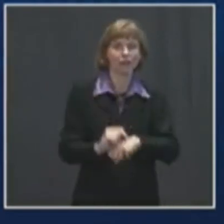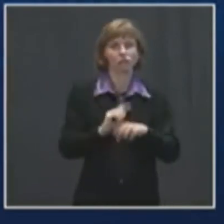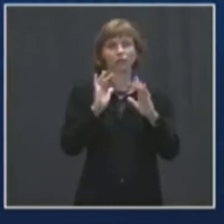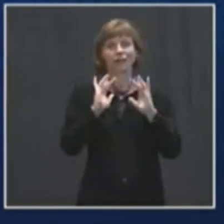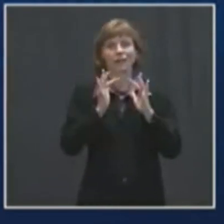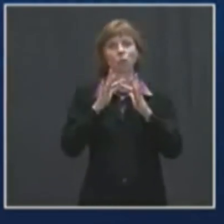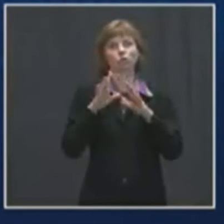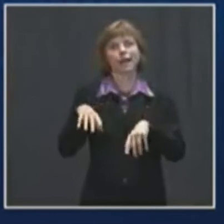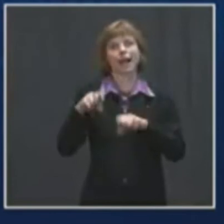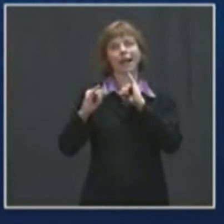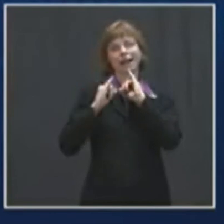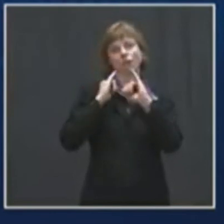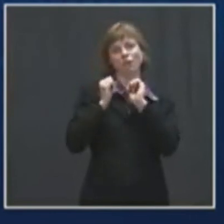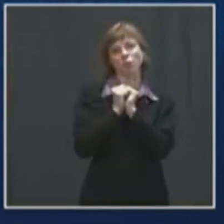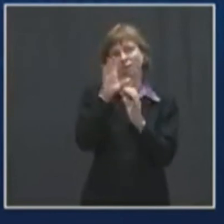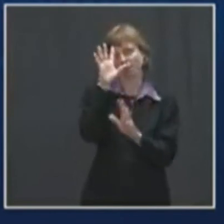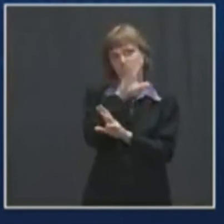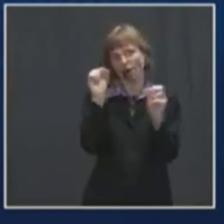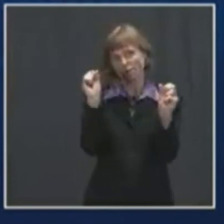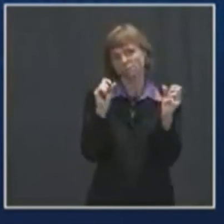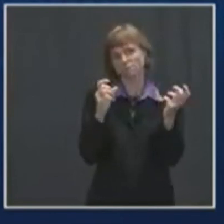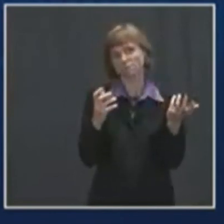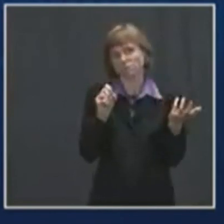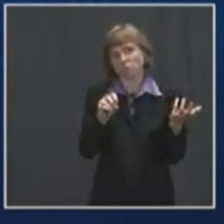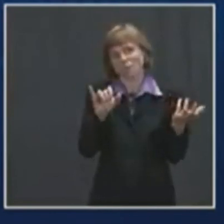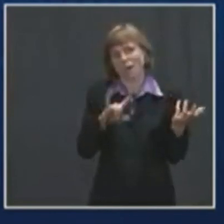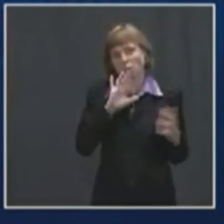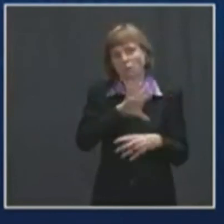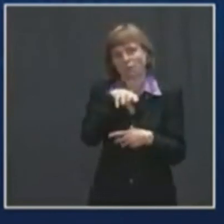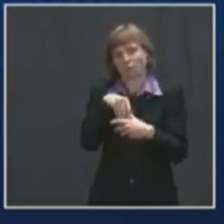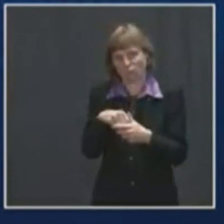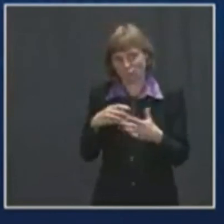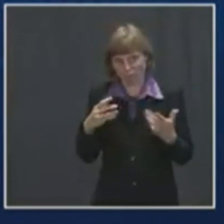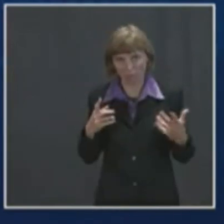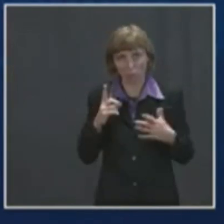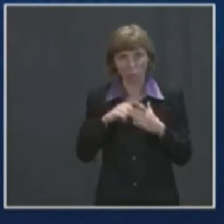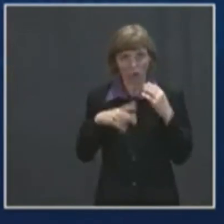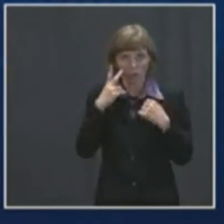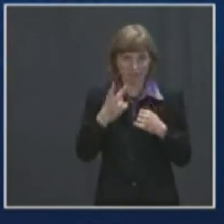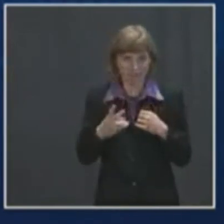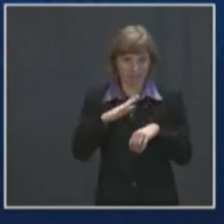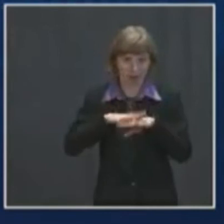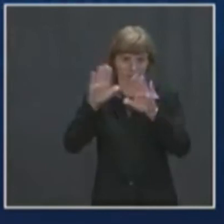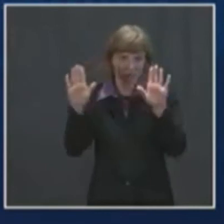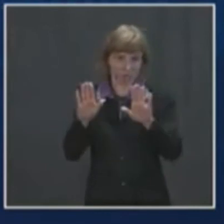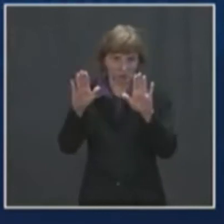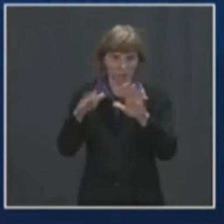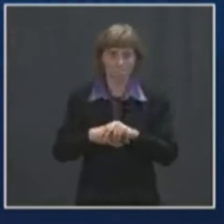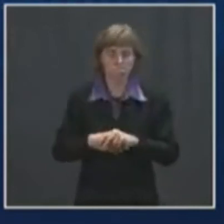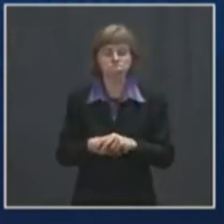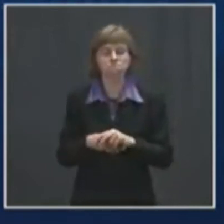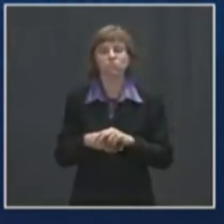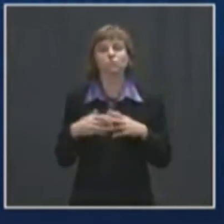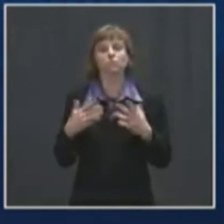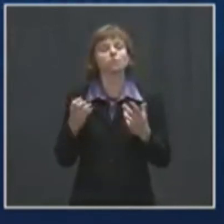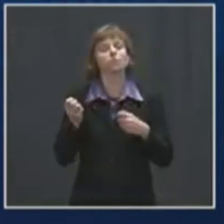interview with the president. So that will certainly be part of what you will see on Sunday. He, of